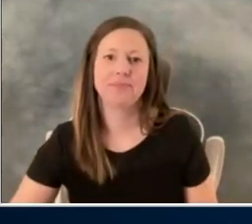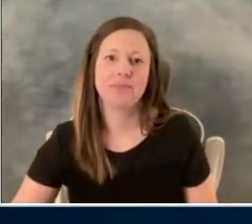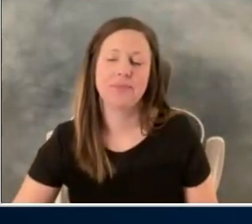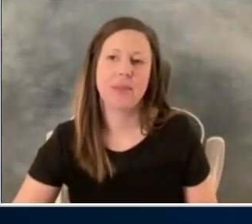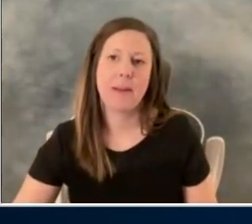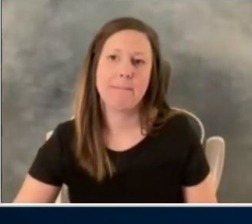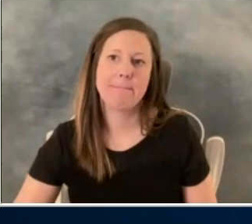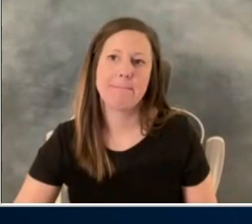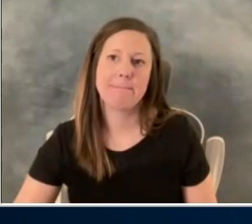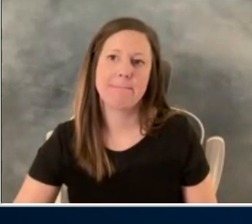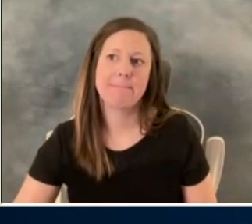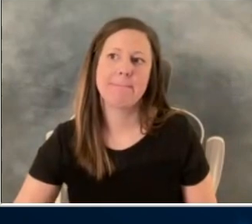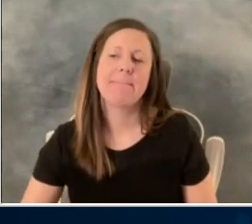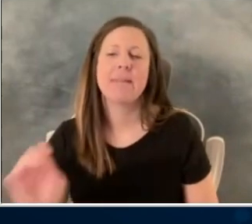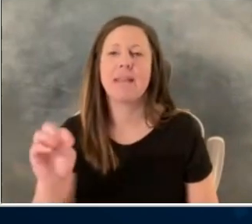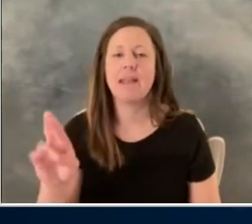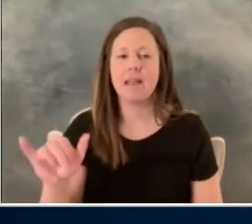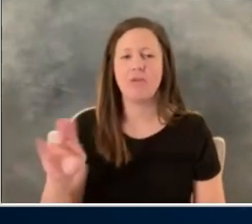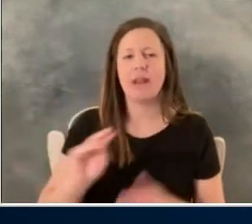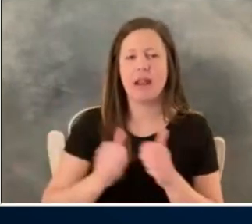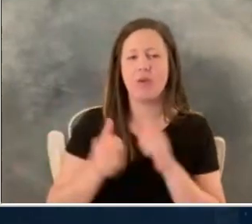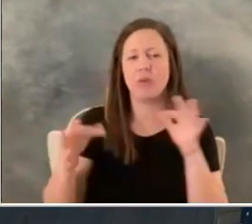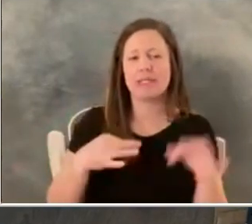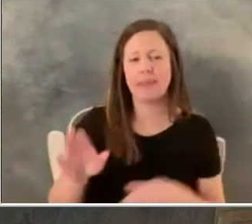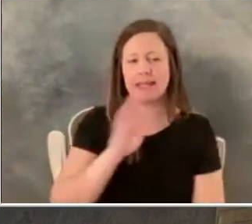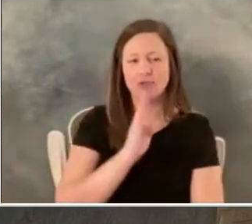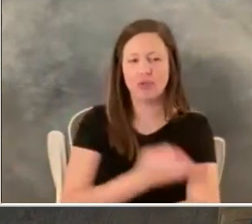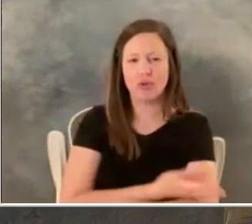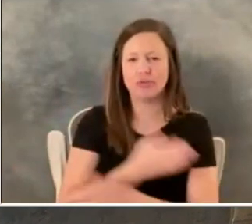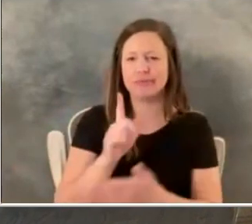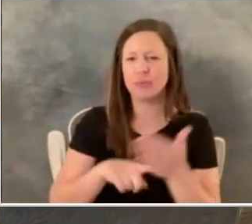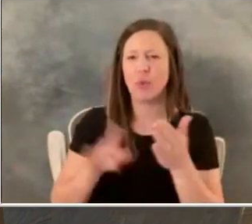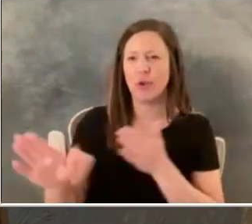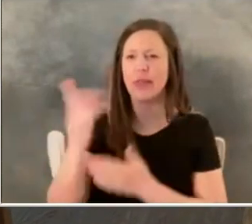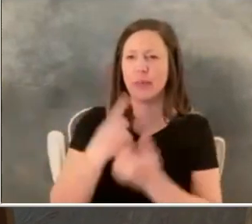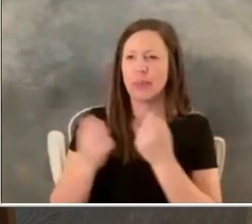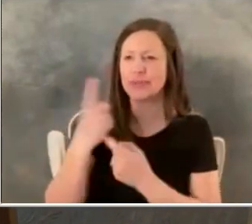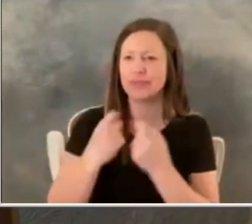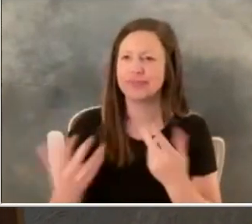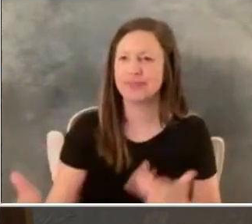girls about this? And what questions have they had?